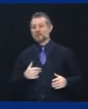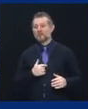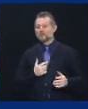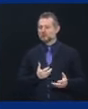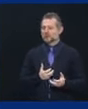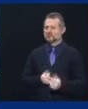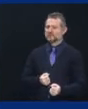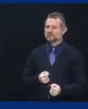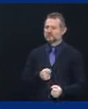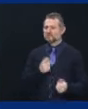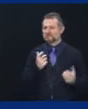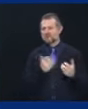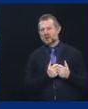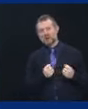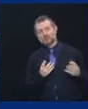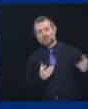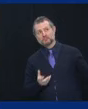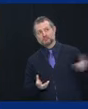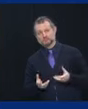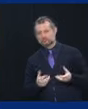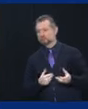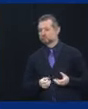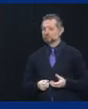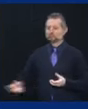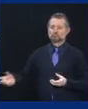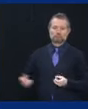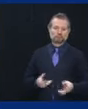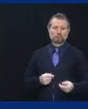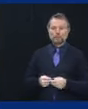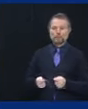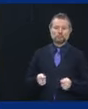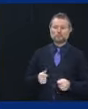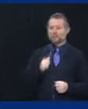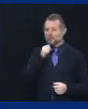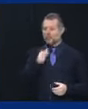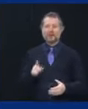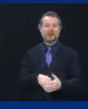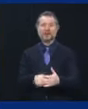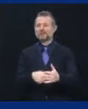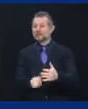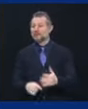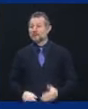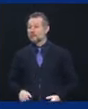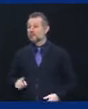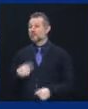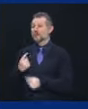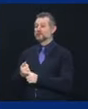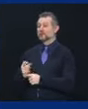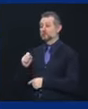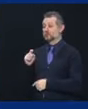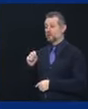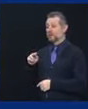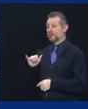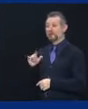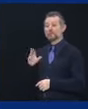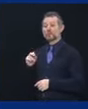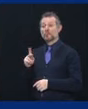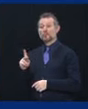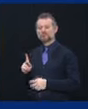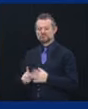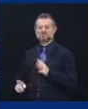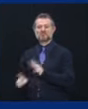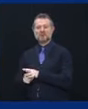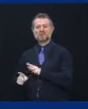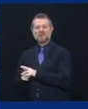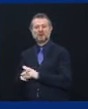going to have, because we did it at such a low, manageable level. So other than Stony Brook, where there was the issue earlier